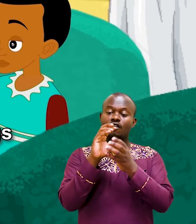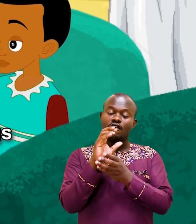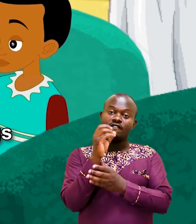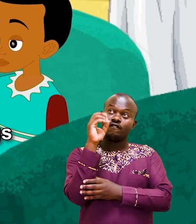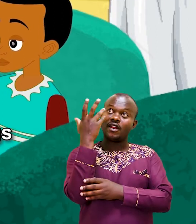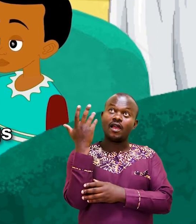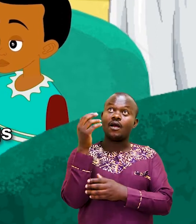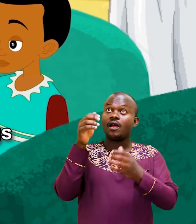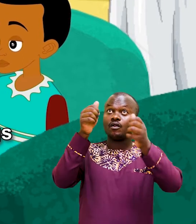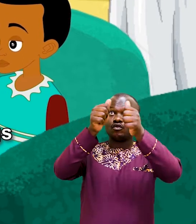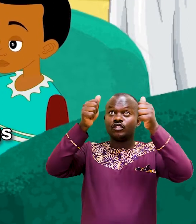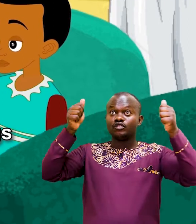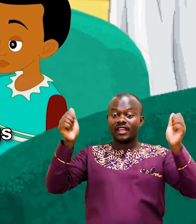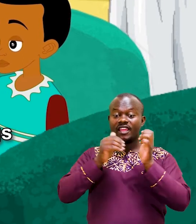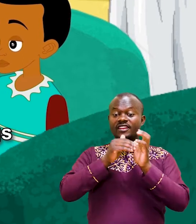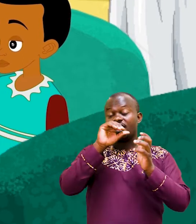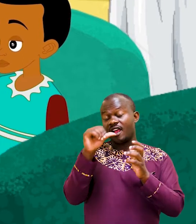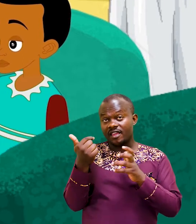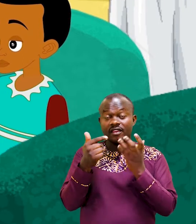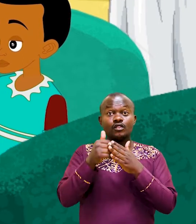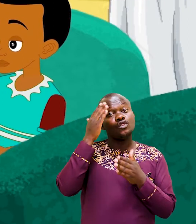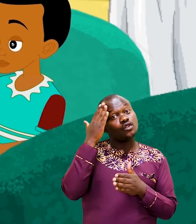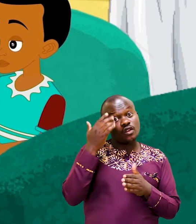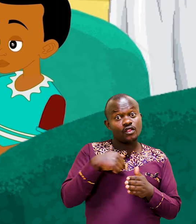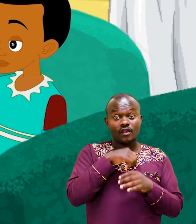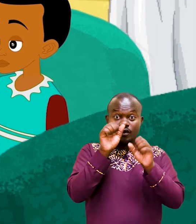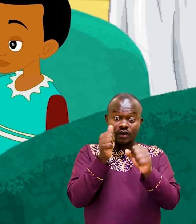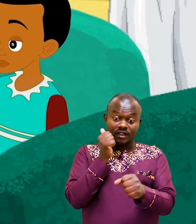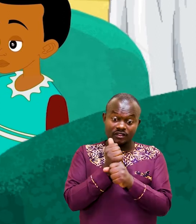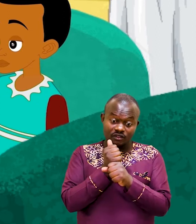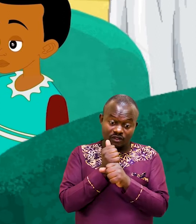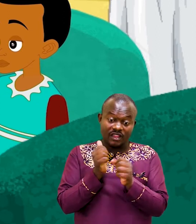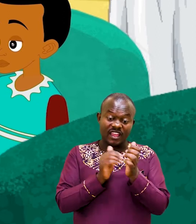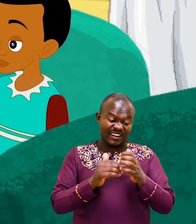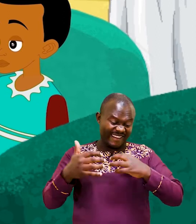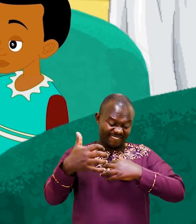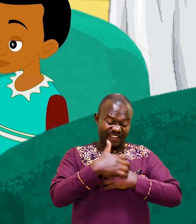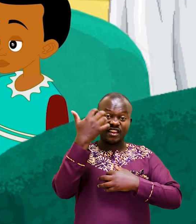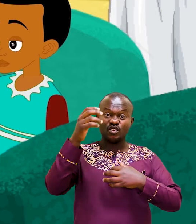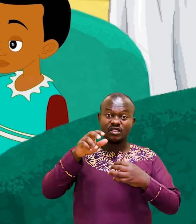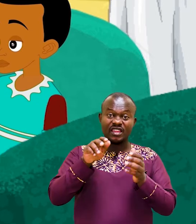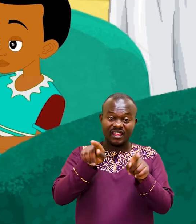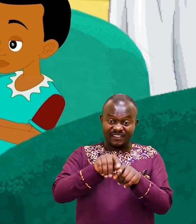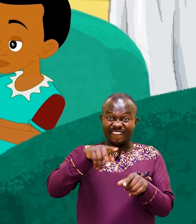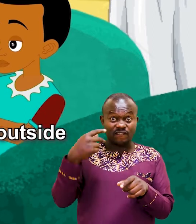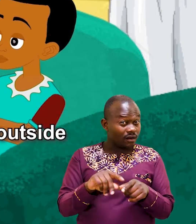pots, windows, and other things. Did you know that you can even fall and hurt yourself?